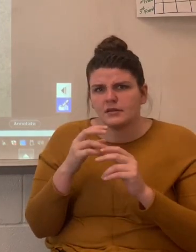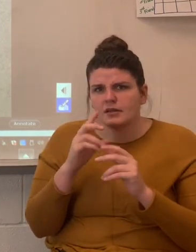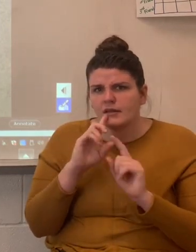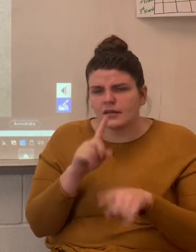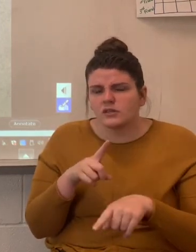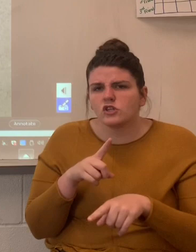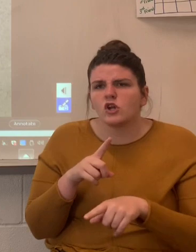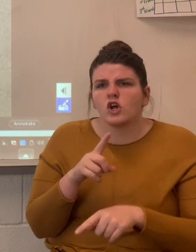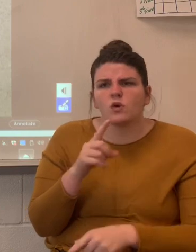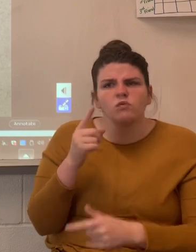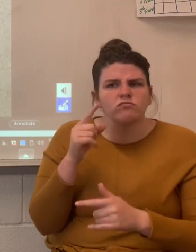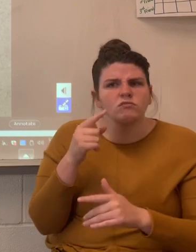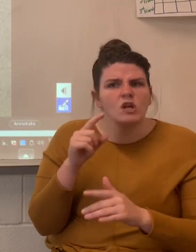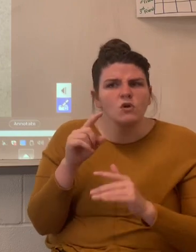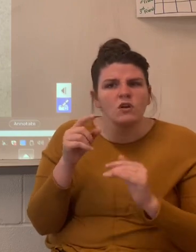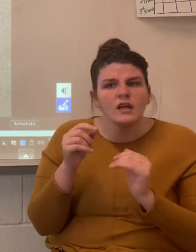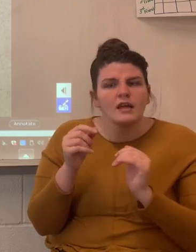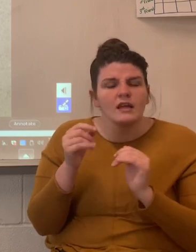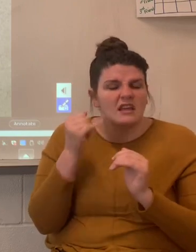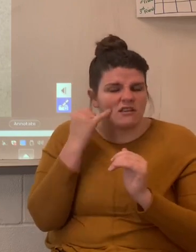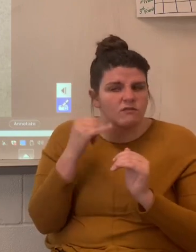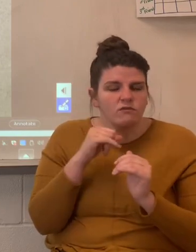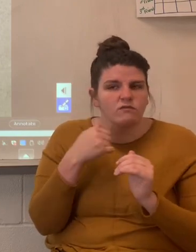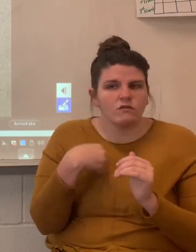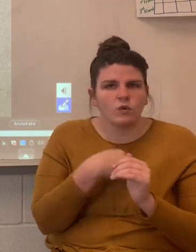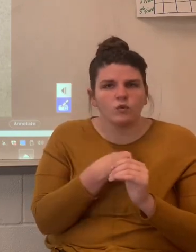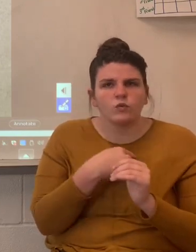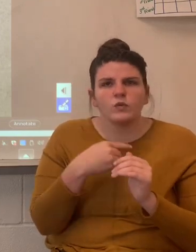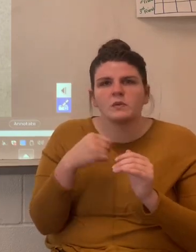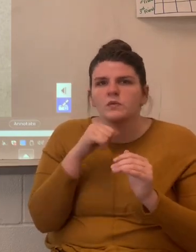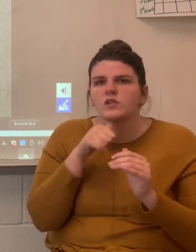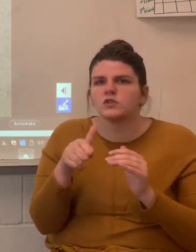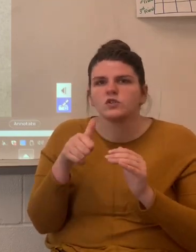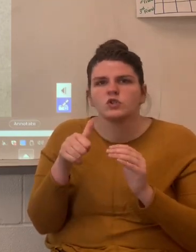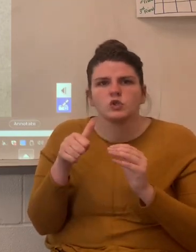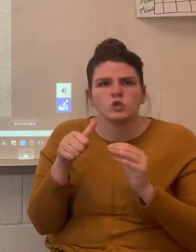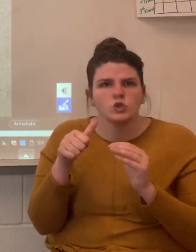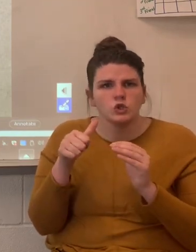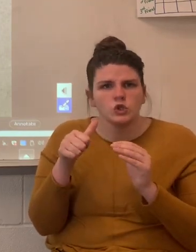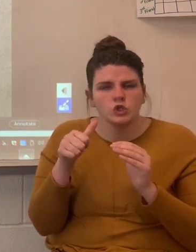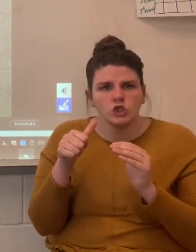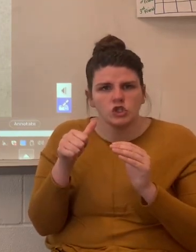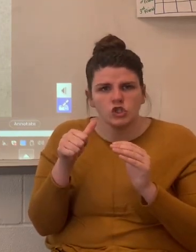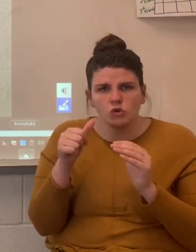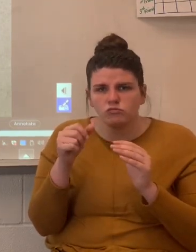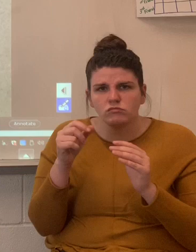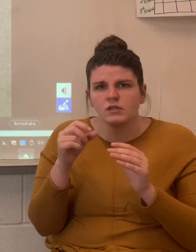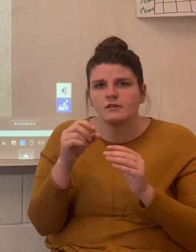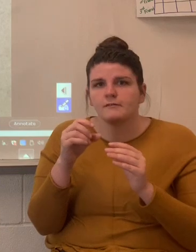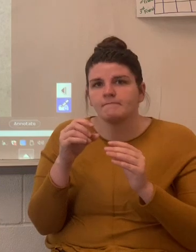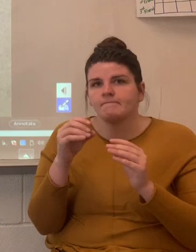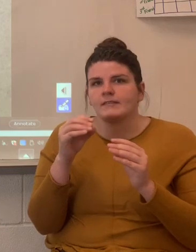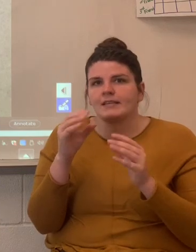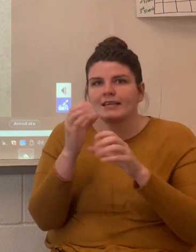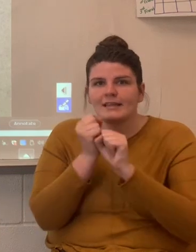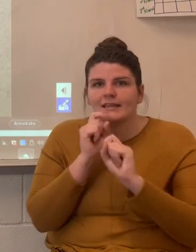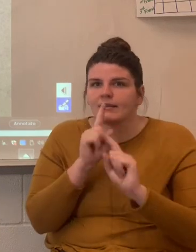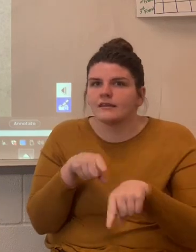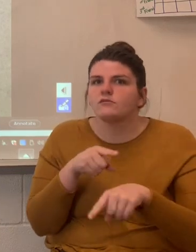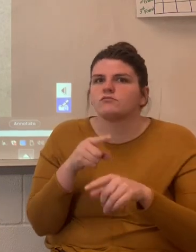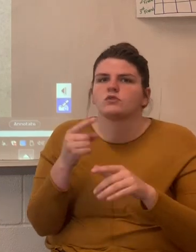that 1 4/5 is greater than 1, so Hannah would have hiked the most, but it does not ask us to solve that one.